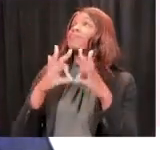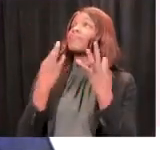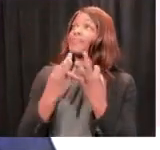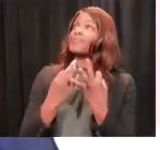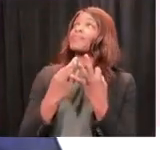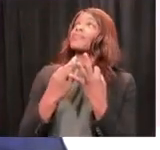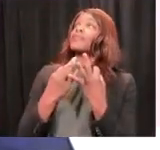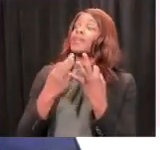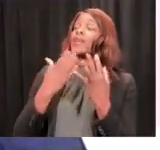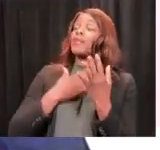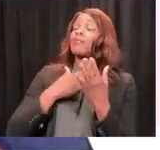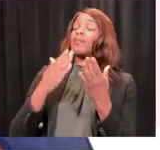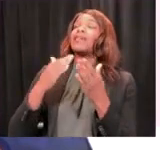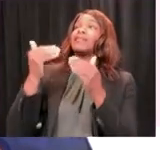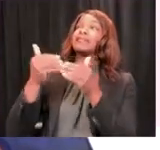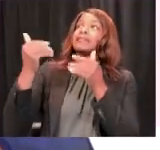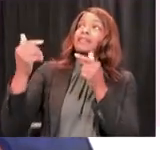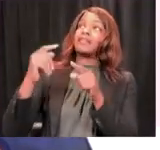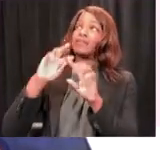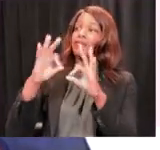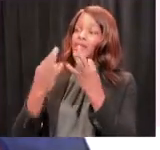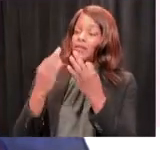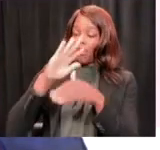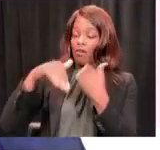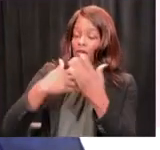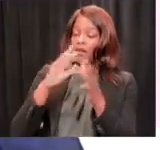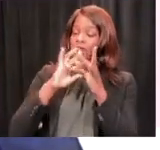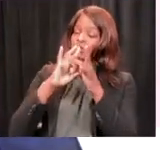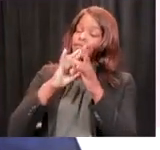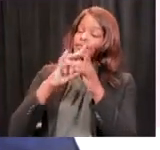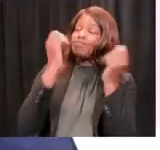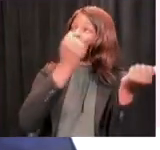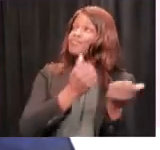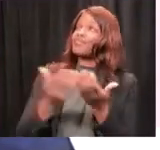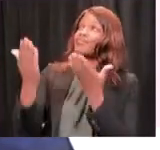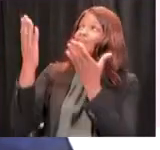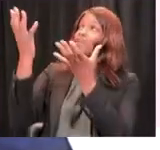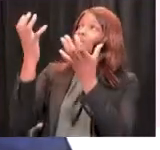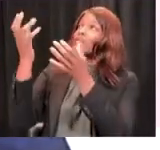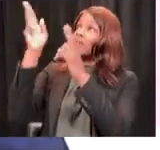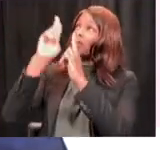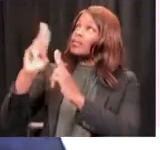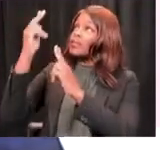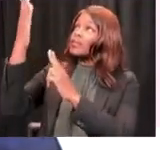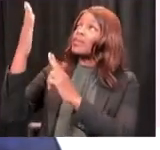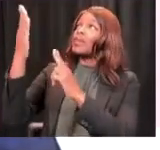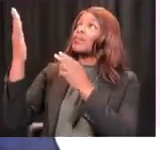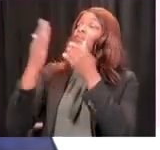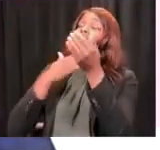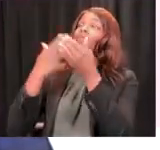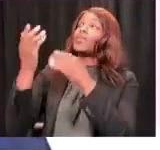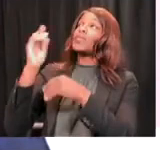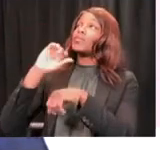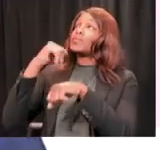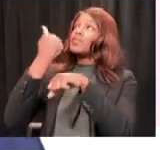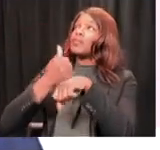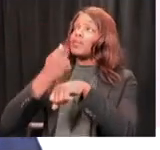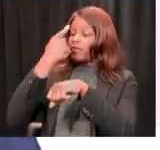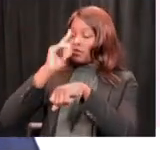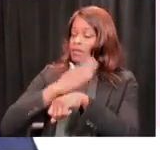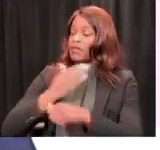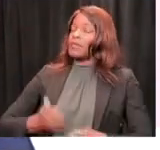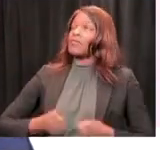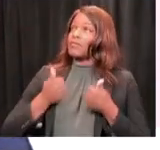give you my extended family. I give you my relationships. And God, I want to honor you with whatever you've placed in my